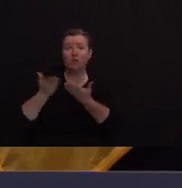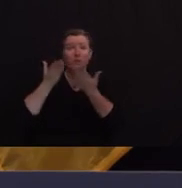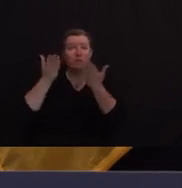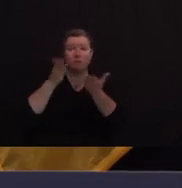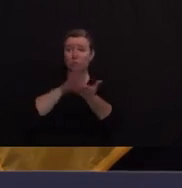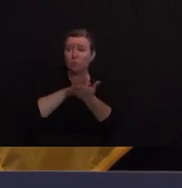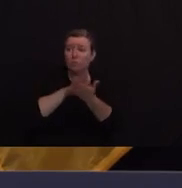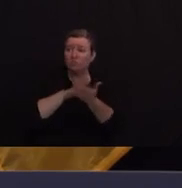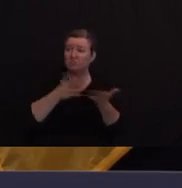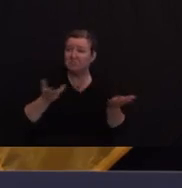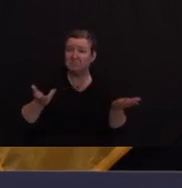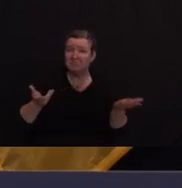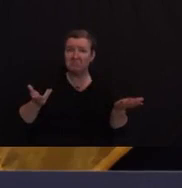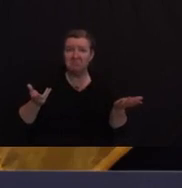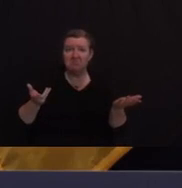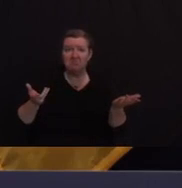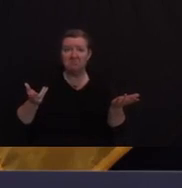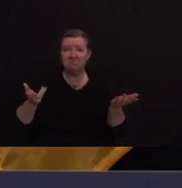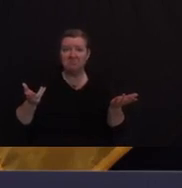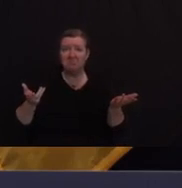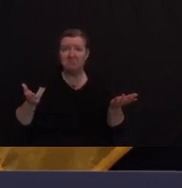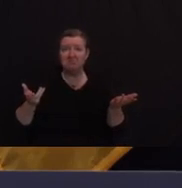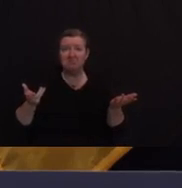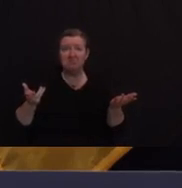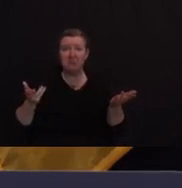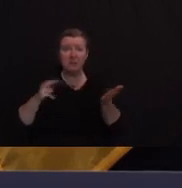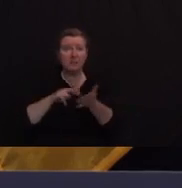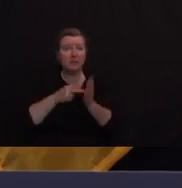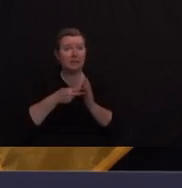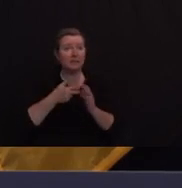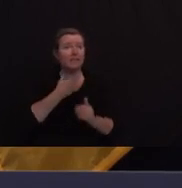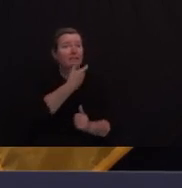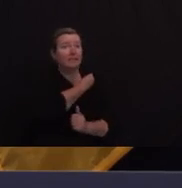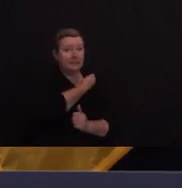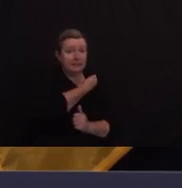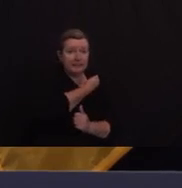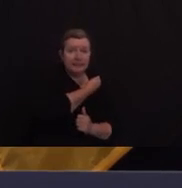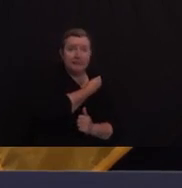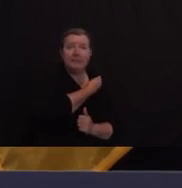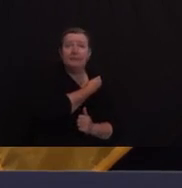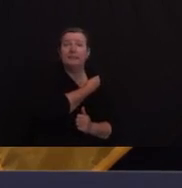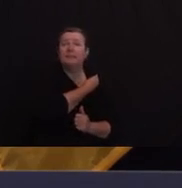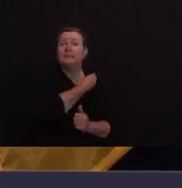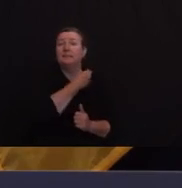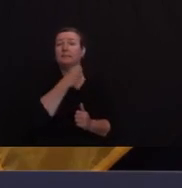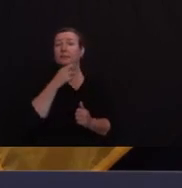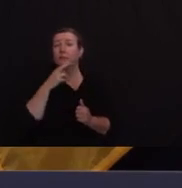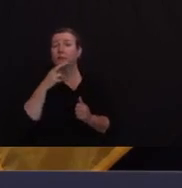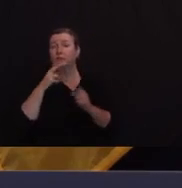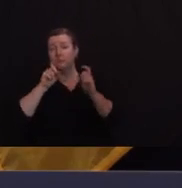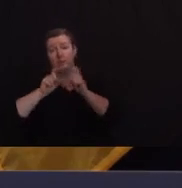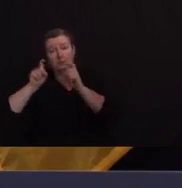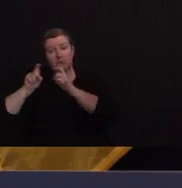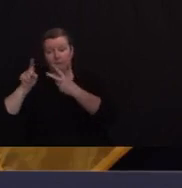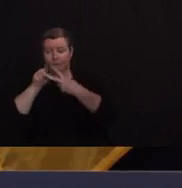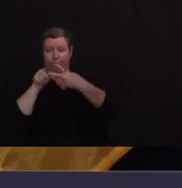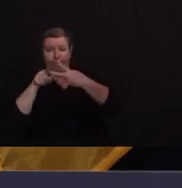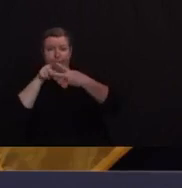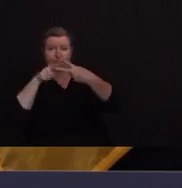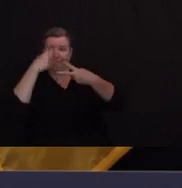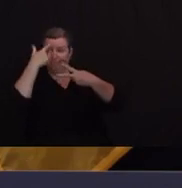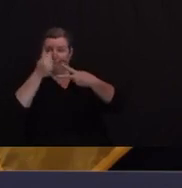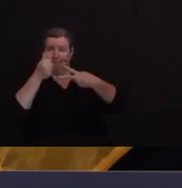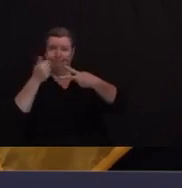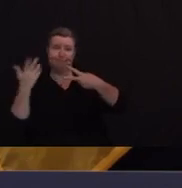state, which is a combination of vaccination mandate, if not multiple testings per week, and masking for everybody.